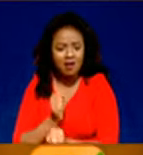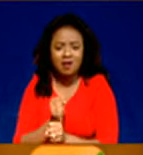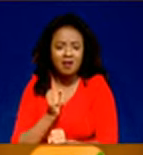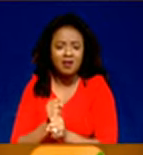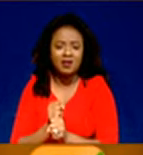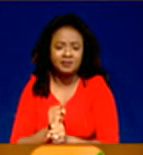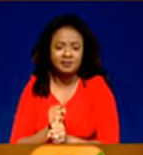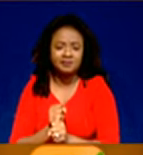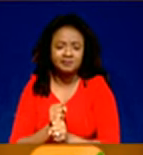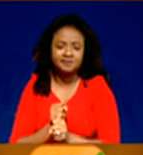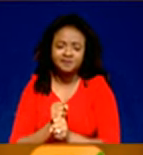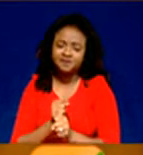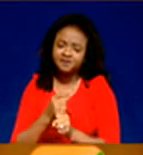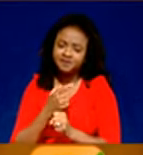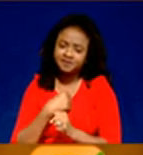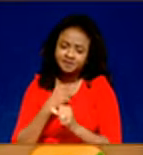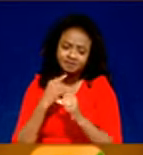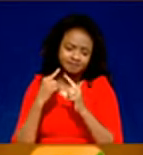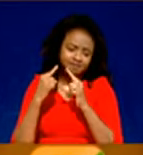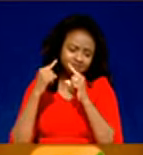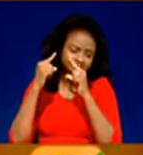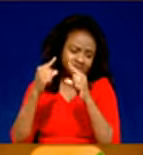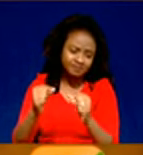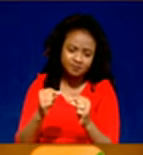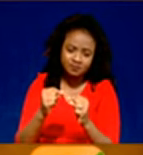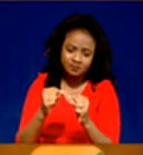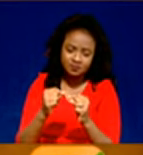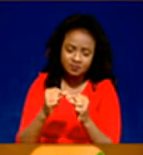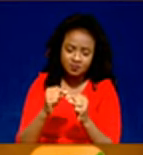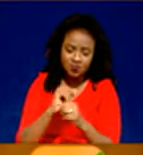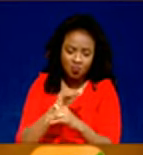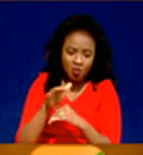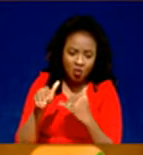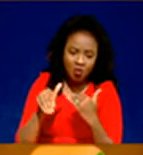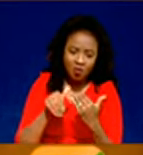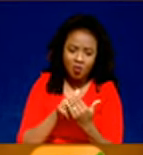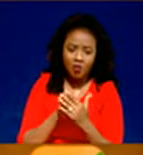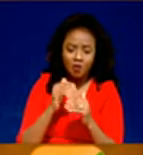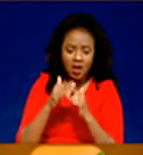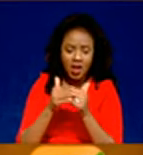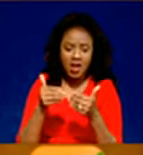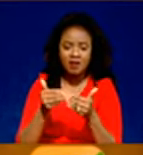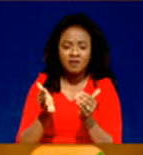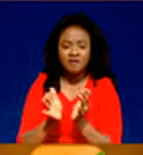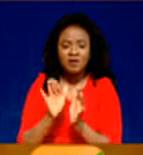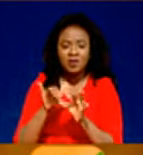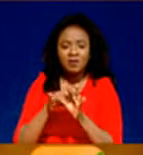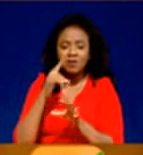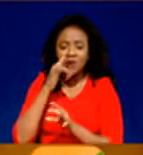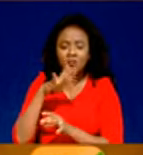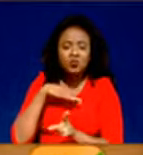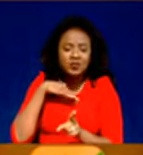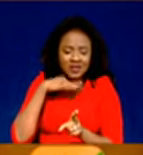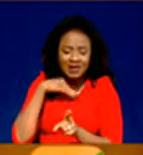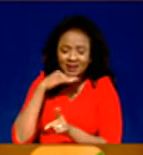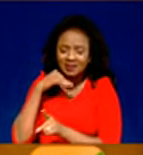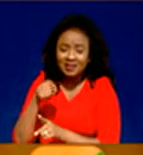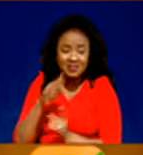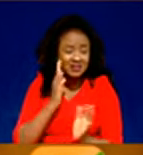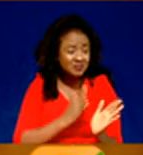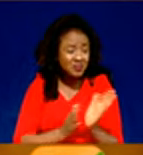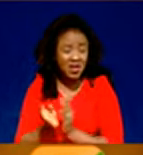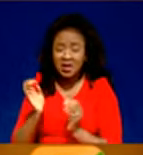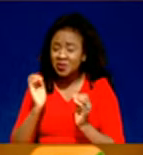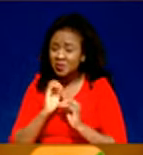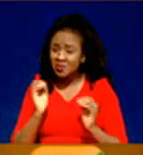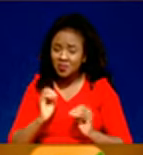I convey my deepest condolences to all families that are grieving this untimely loss and